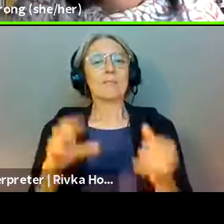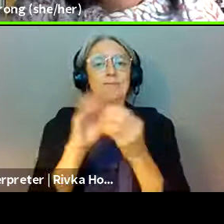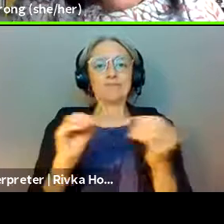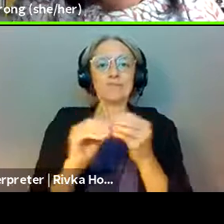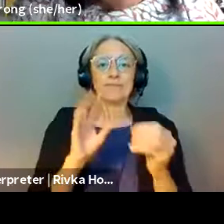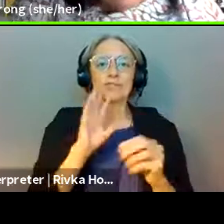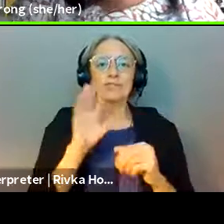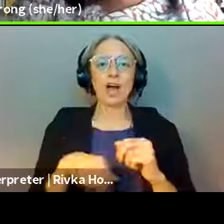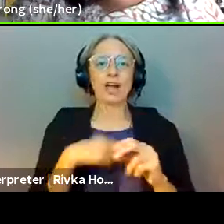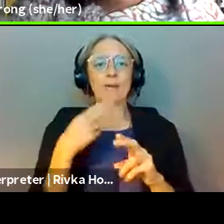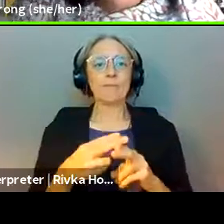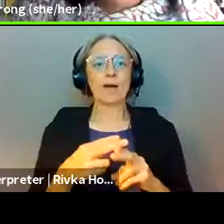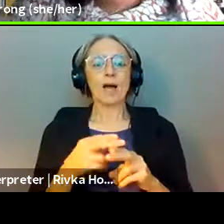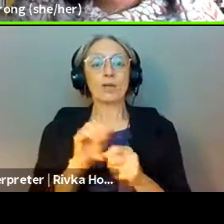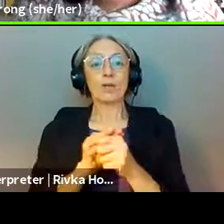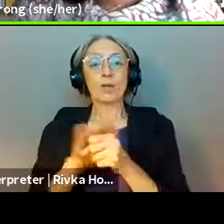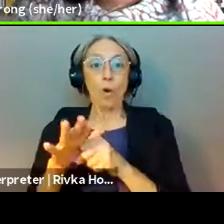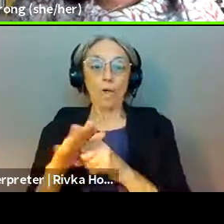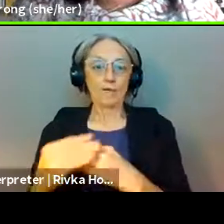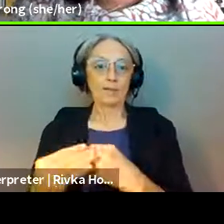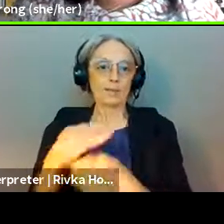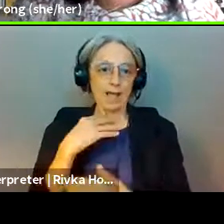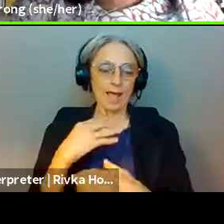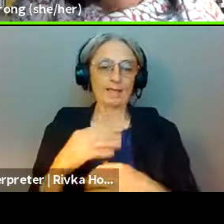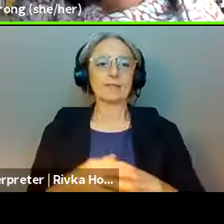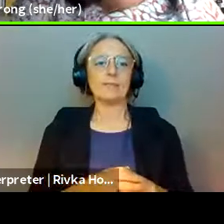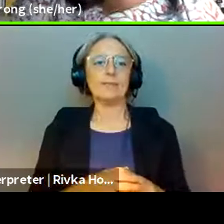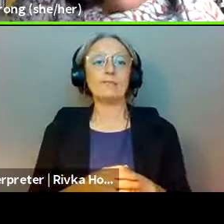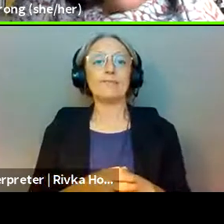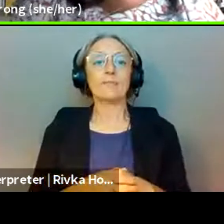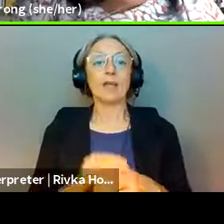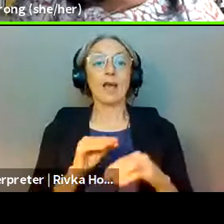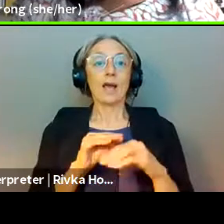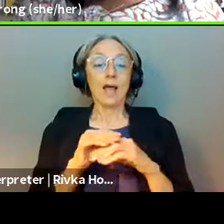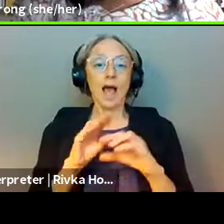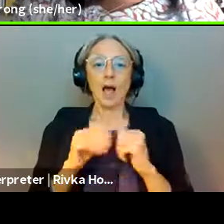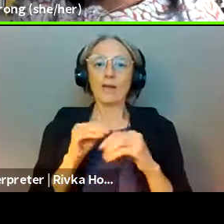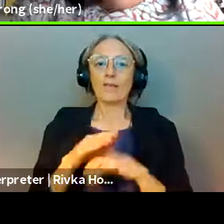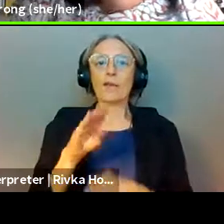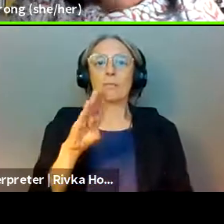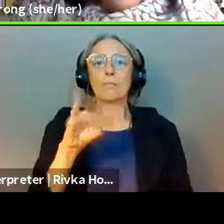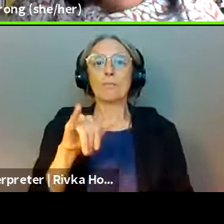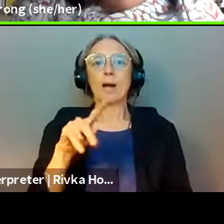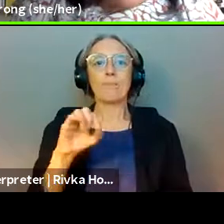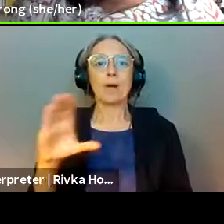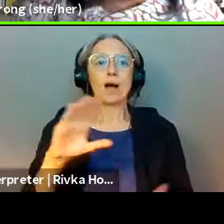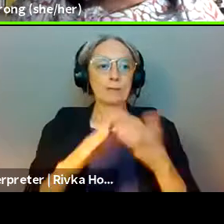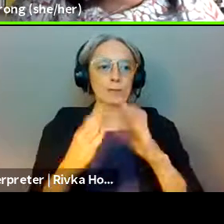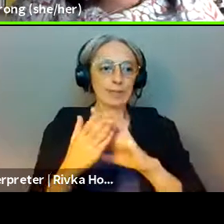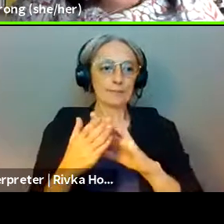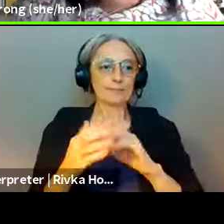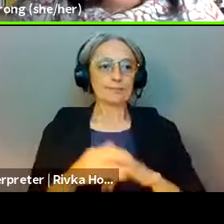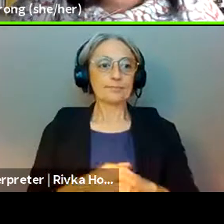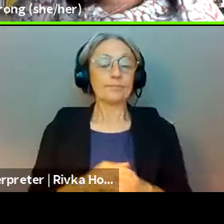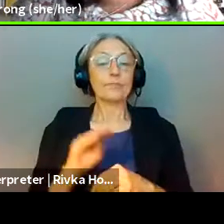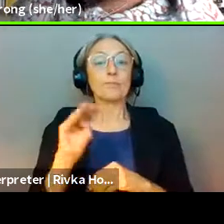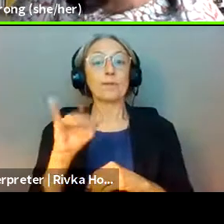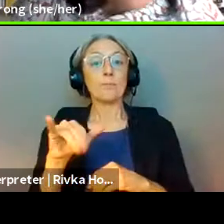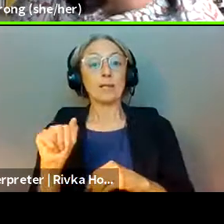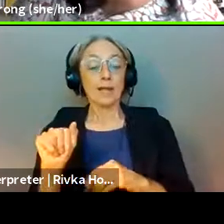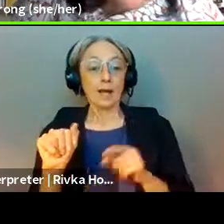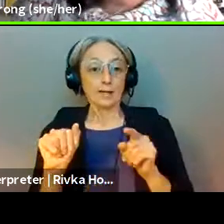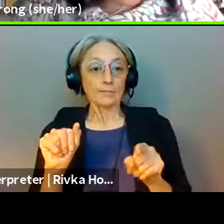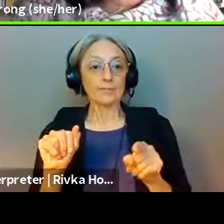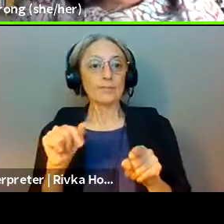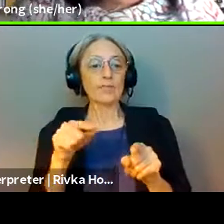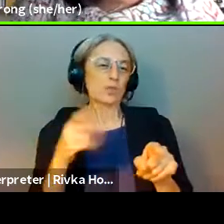about the impact of COVID on BIPOC communities. So as you know, Mia, and as some people who are close to